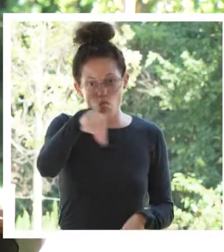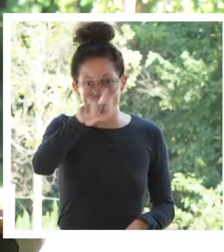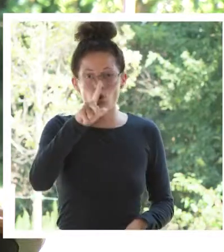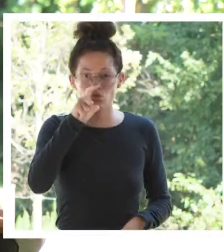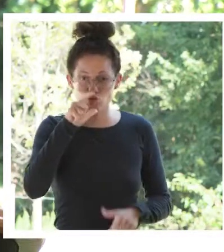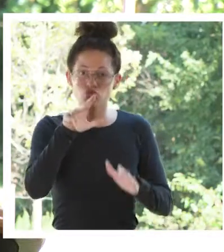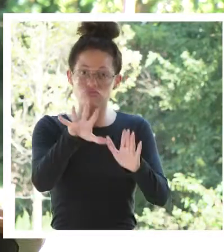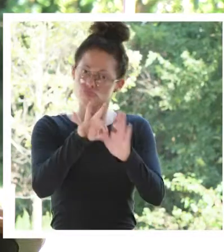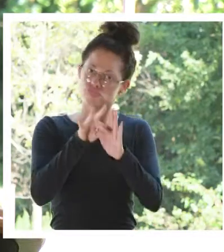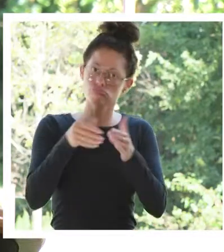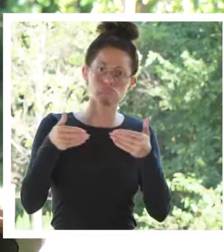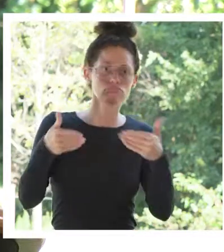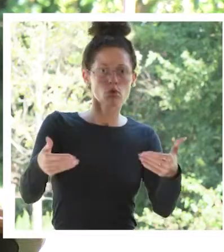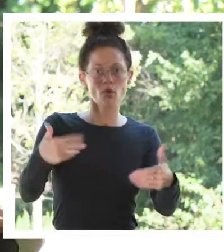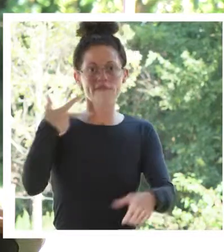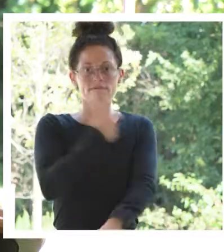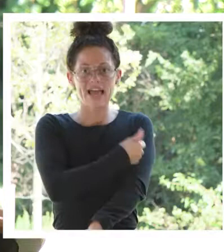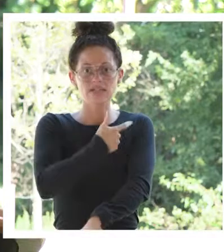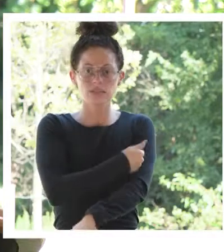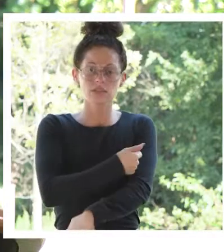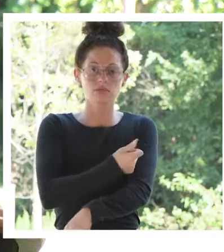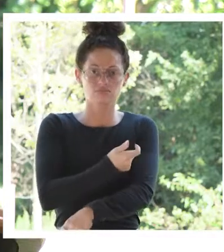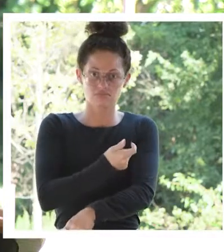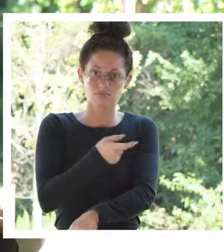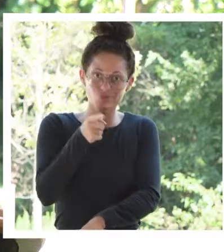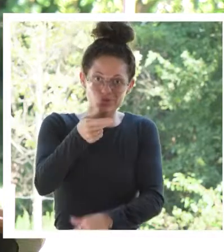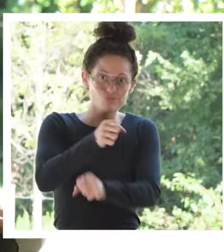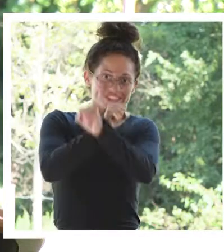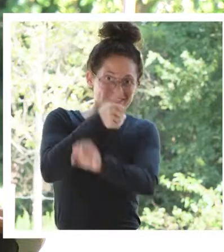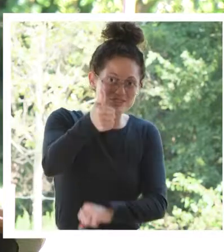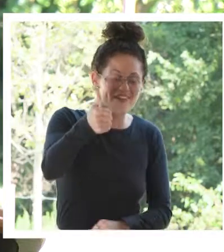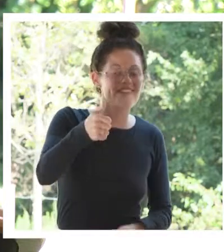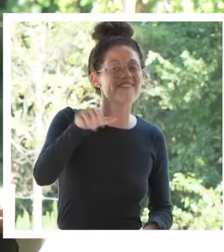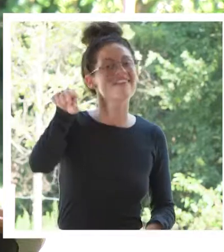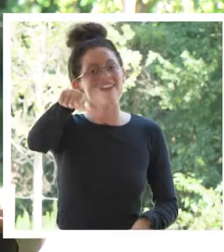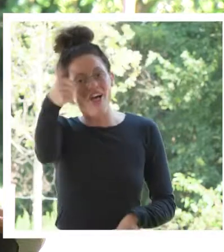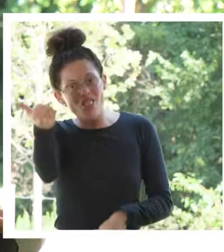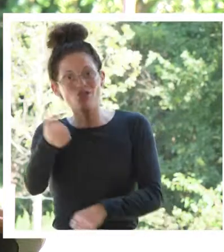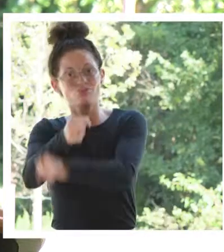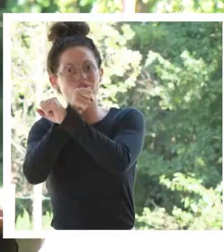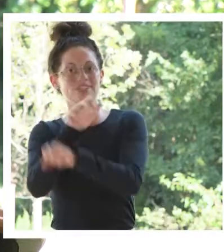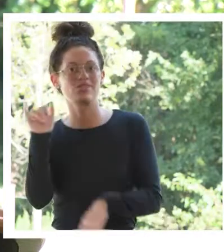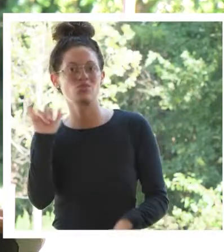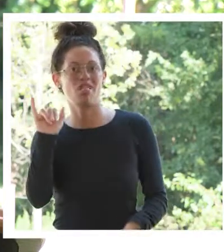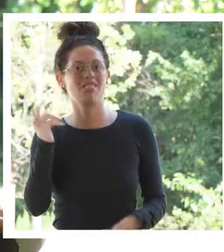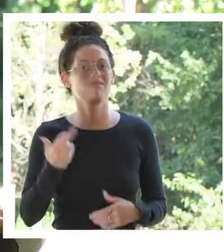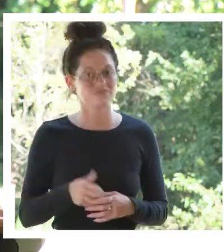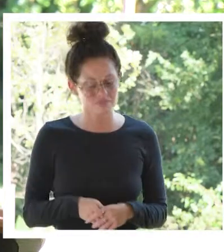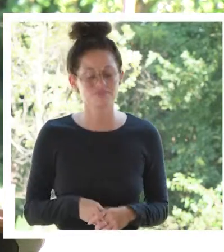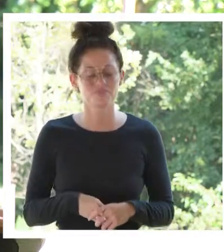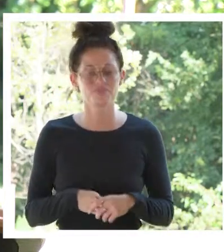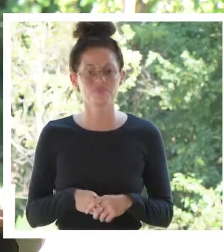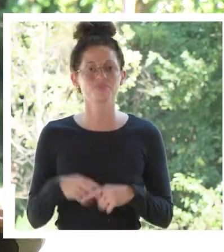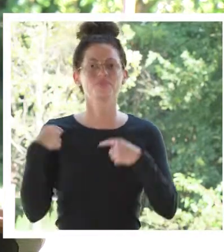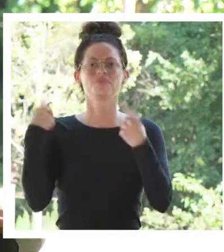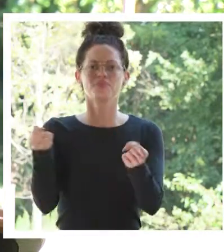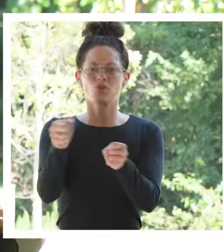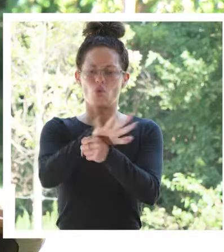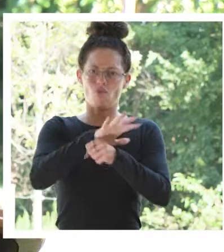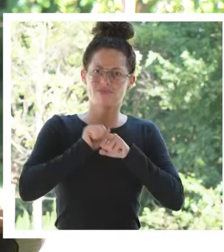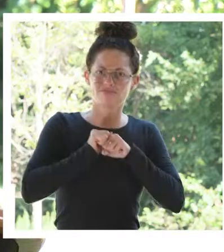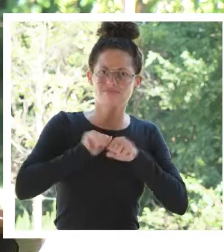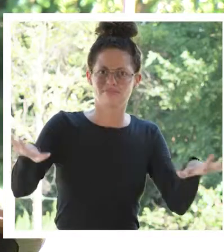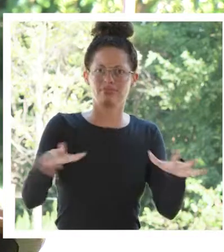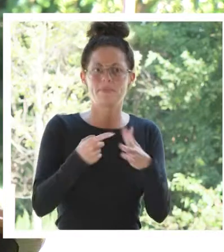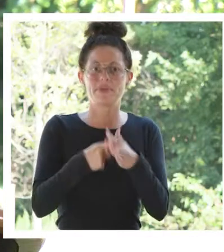to protect others, including themselves. Since the pandemic began, at the hospital, we have treated